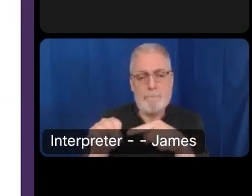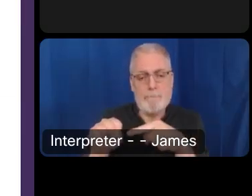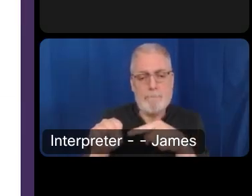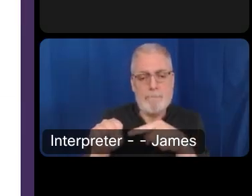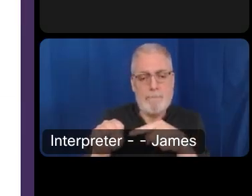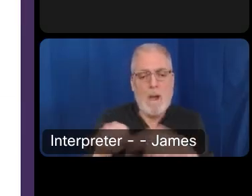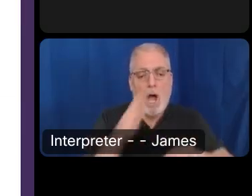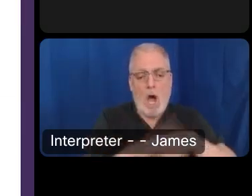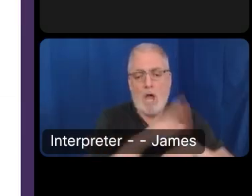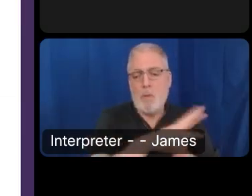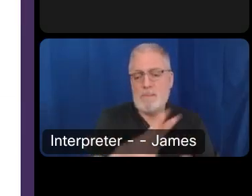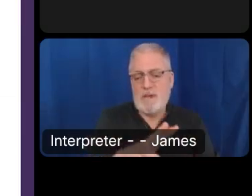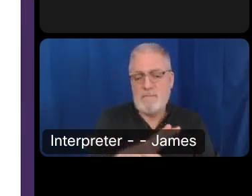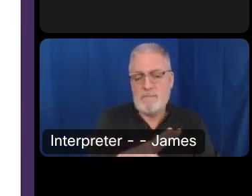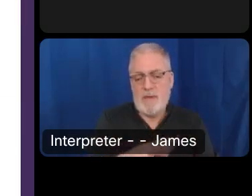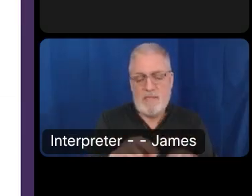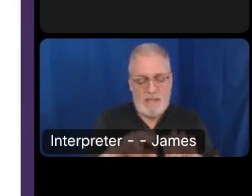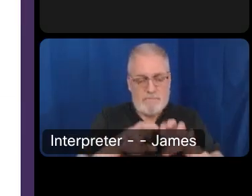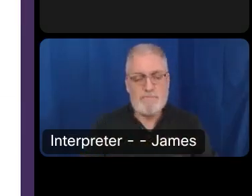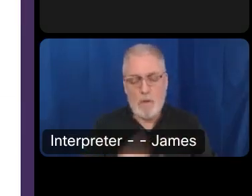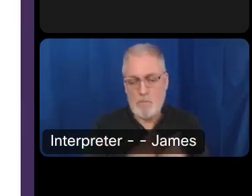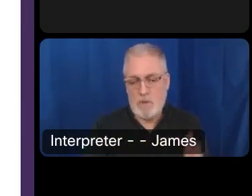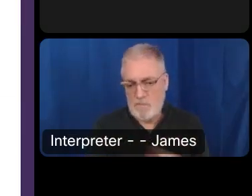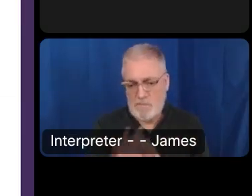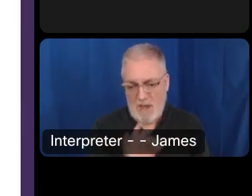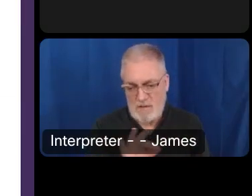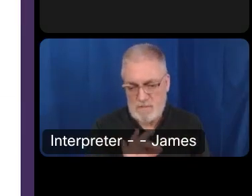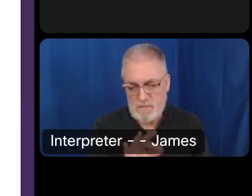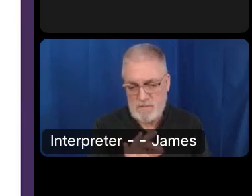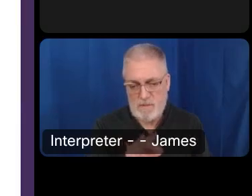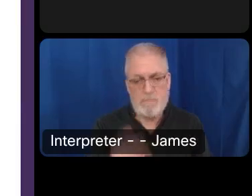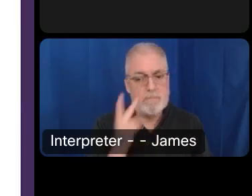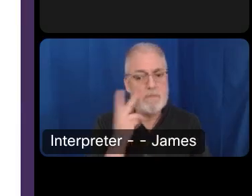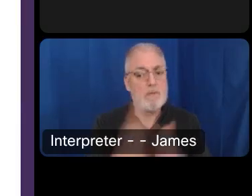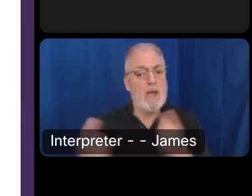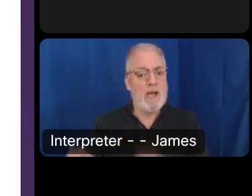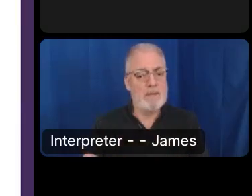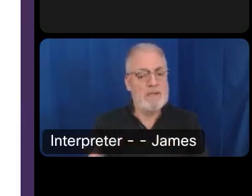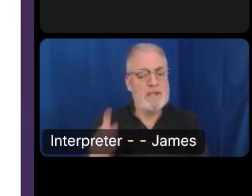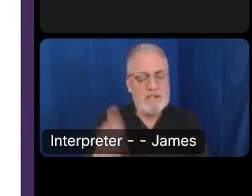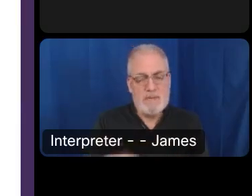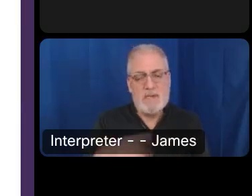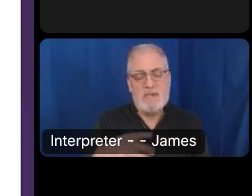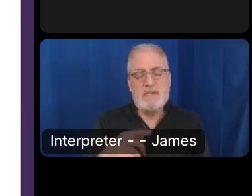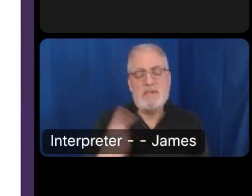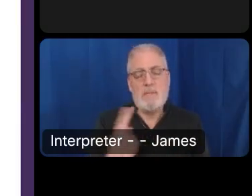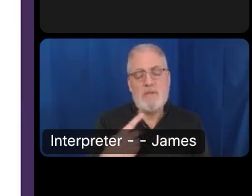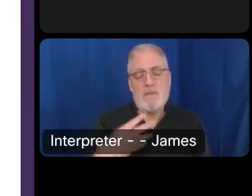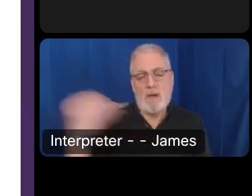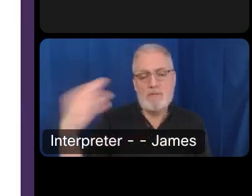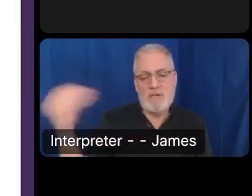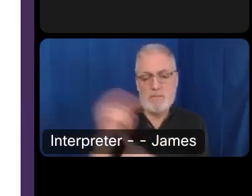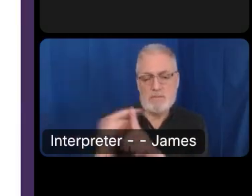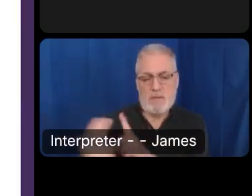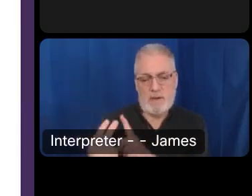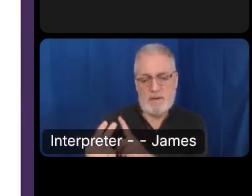or it's outdated. And that's a major problem. So I think an initiative should be someone should redo that website from a